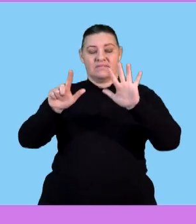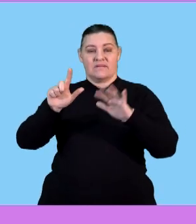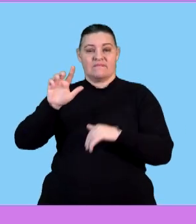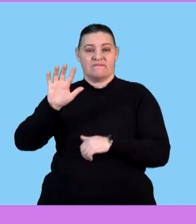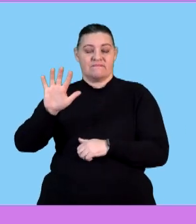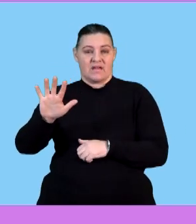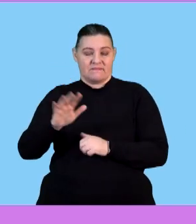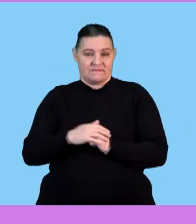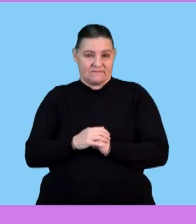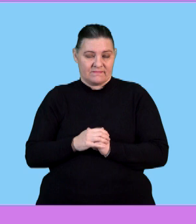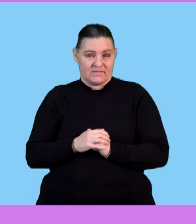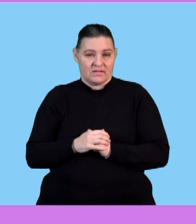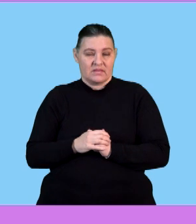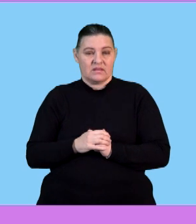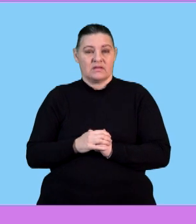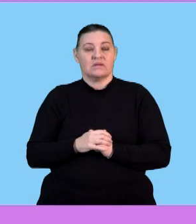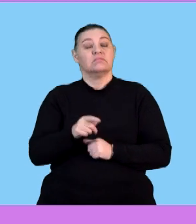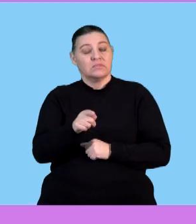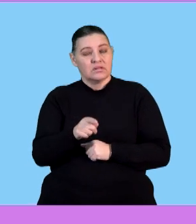2418.75. Therefore,